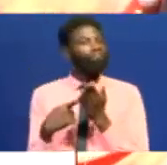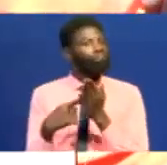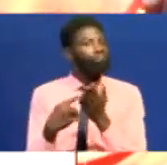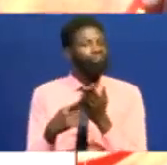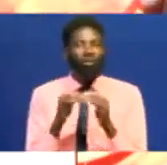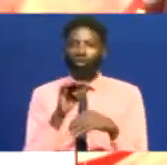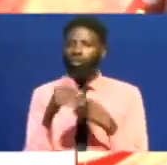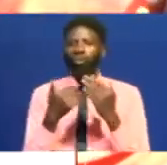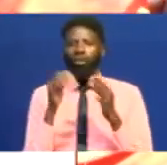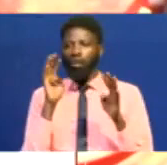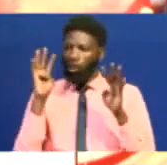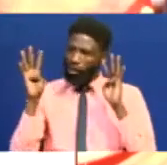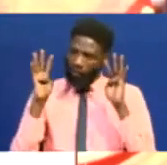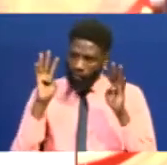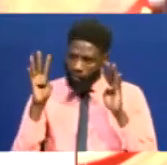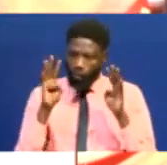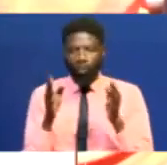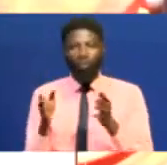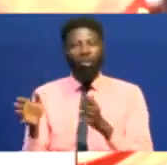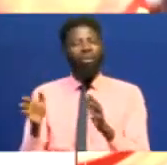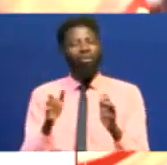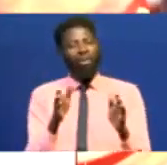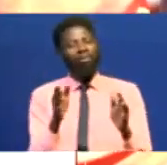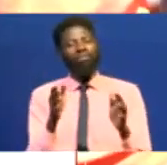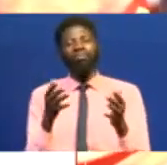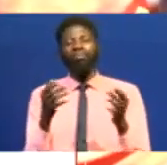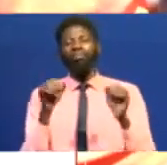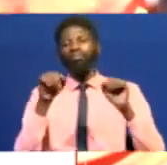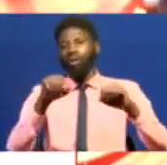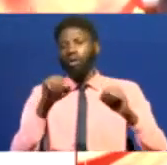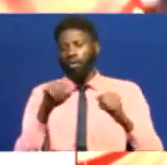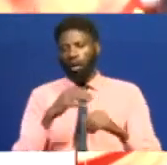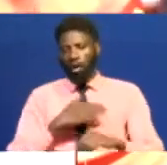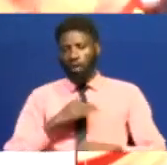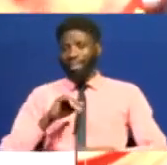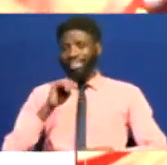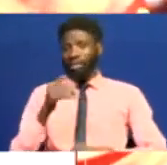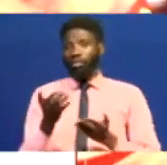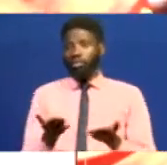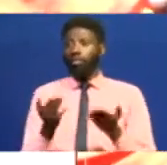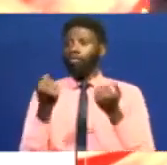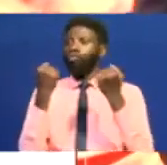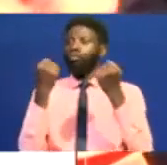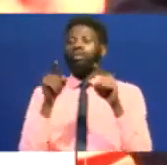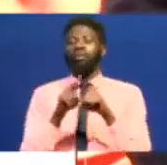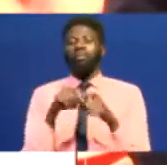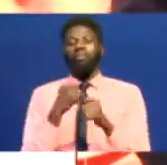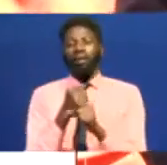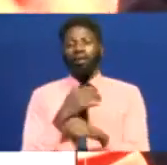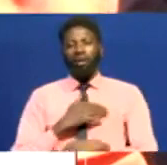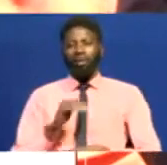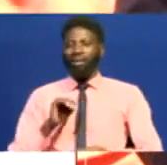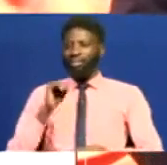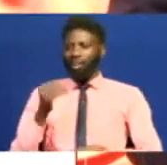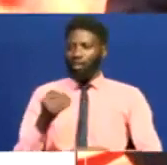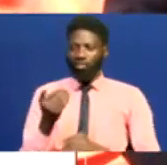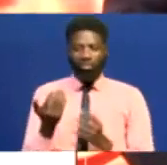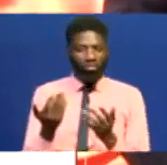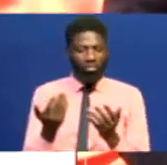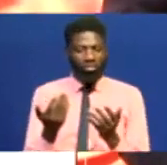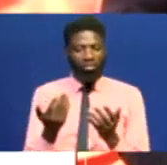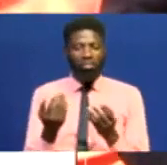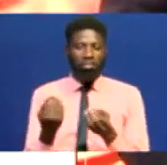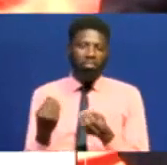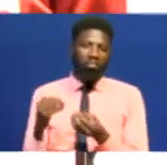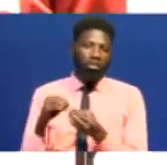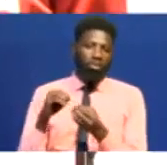these innovative ways to strengthen our cities and to make our cities more durable and